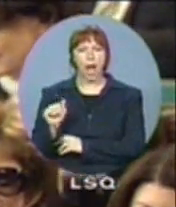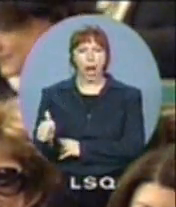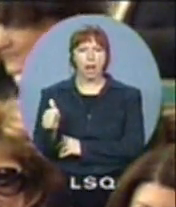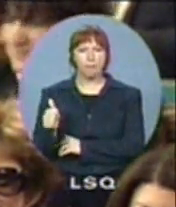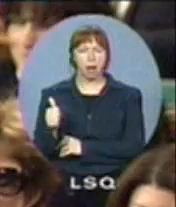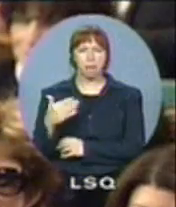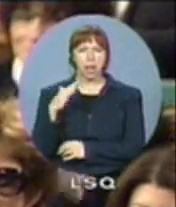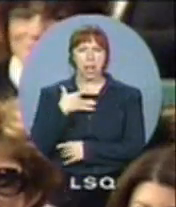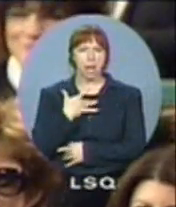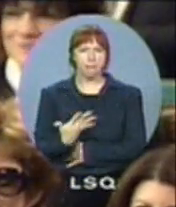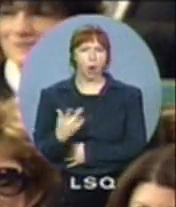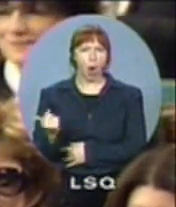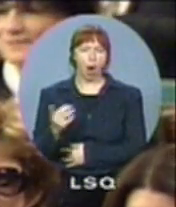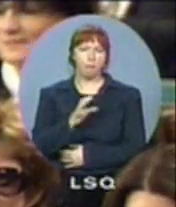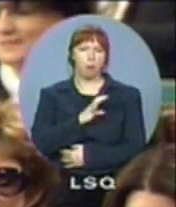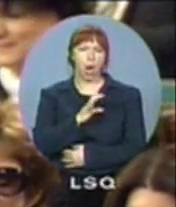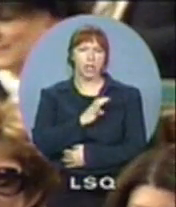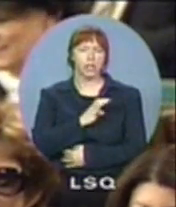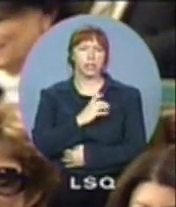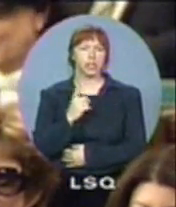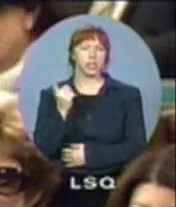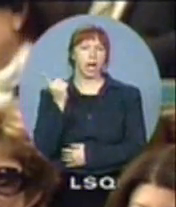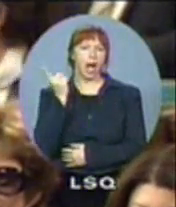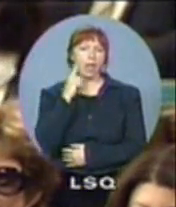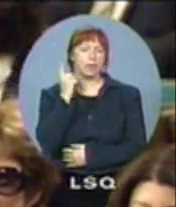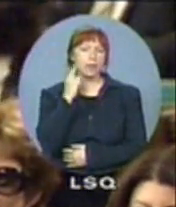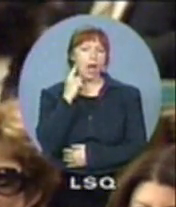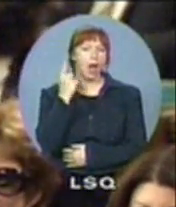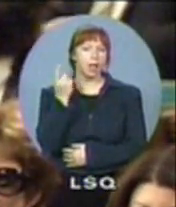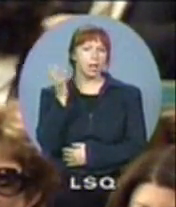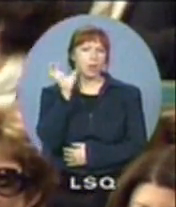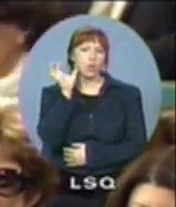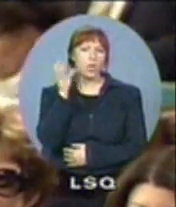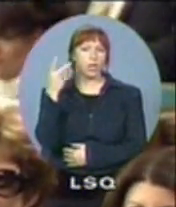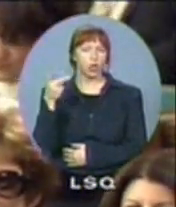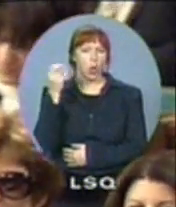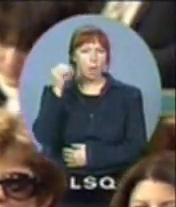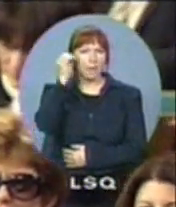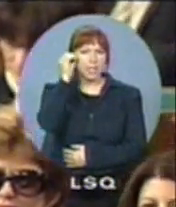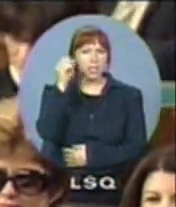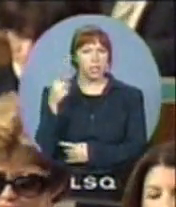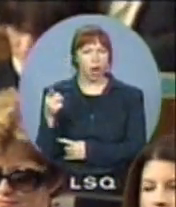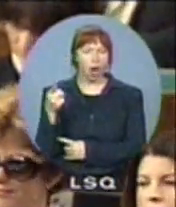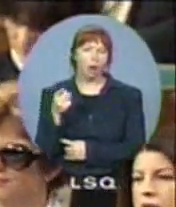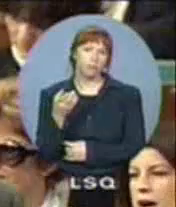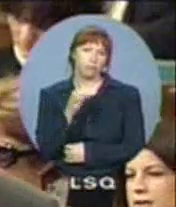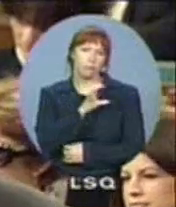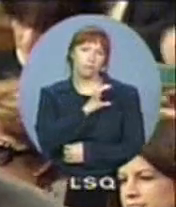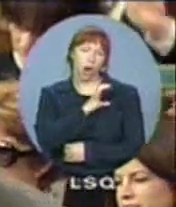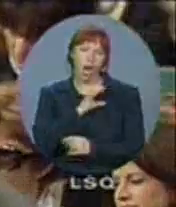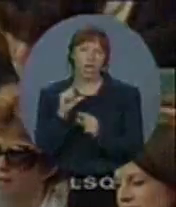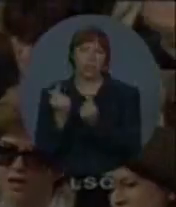But, Mr. Speaker, this is important that we get, that we move in this direction, get away from the soft on crime.